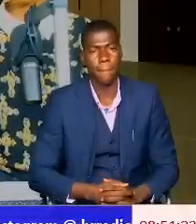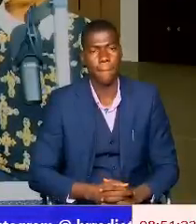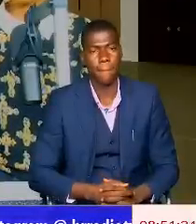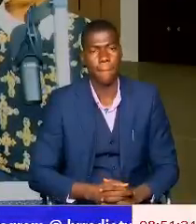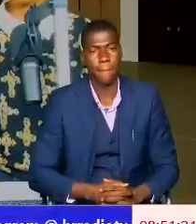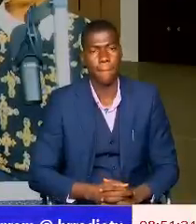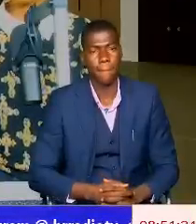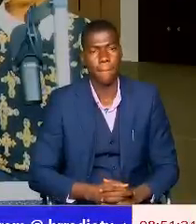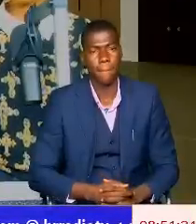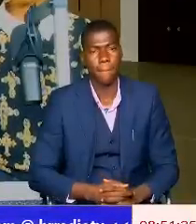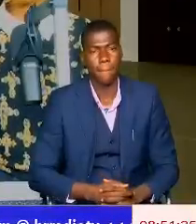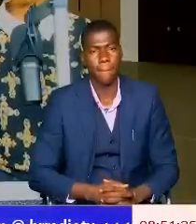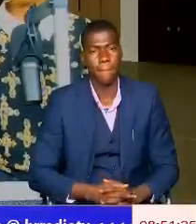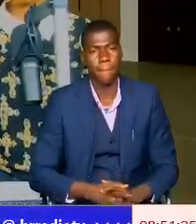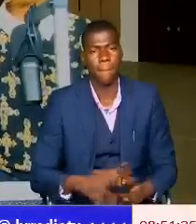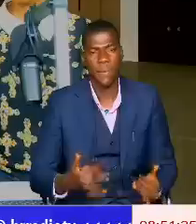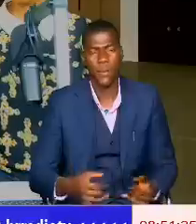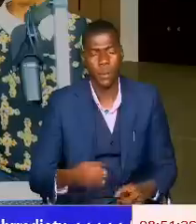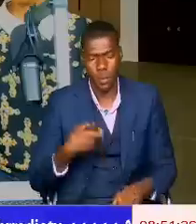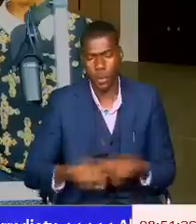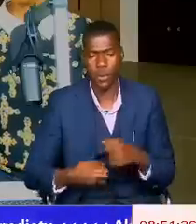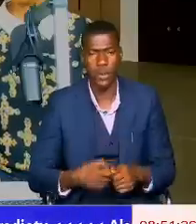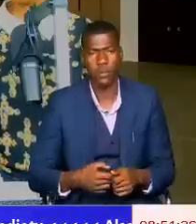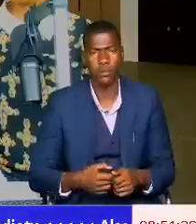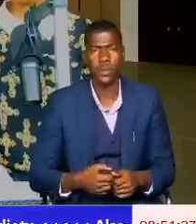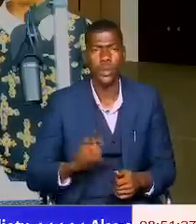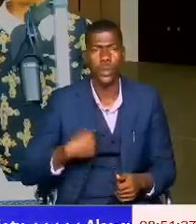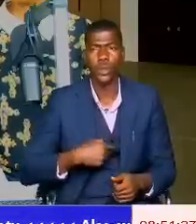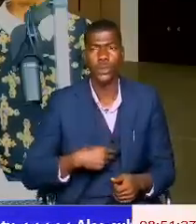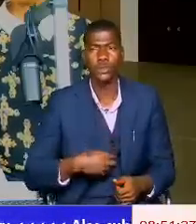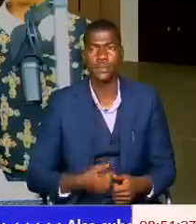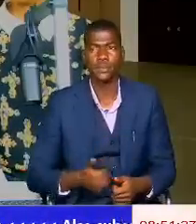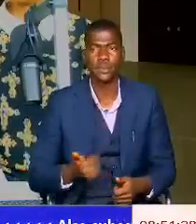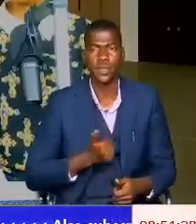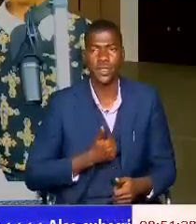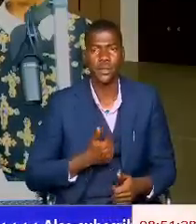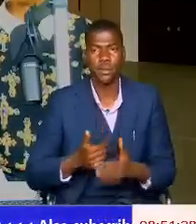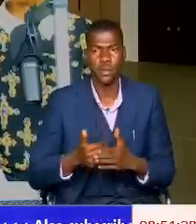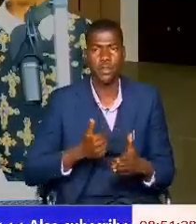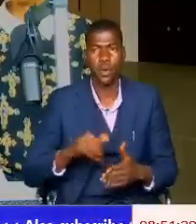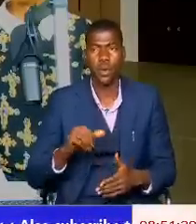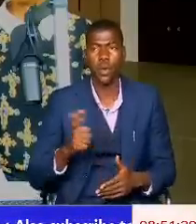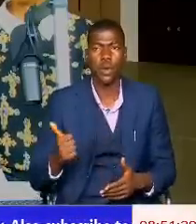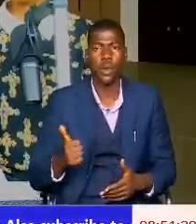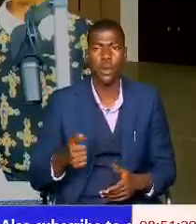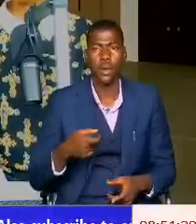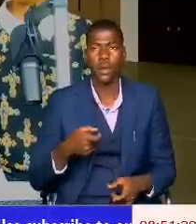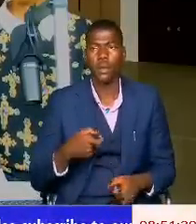You get to one case where we get before we do other cases. What happened?